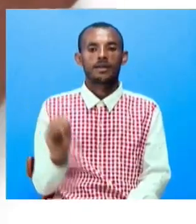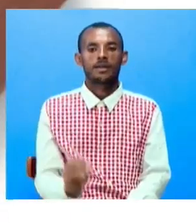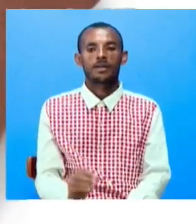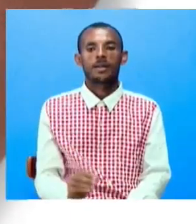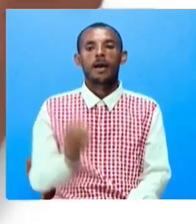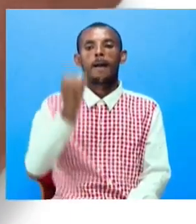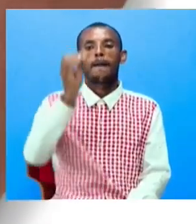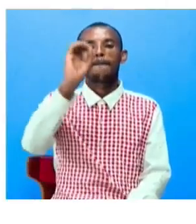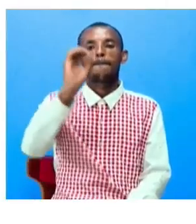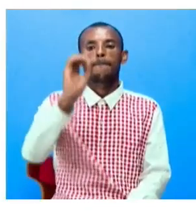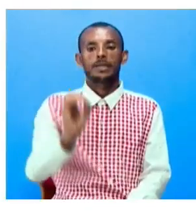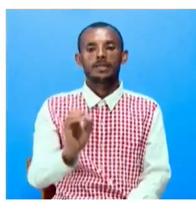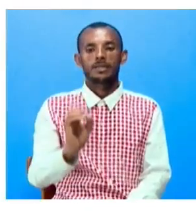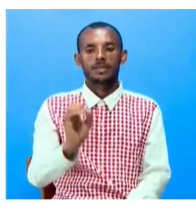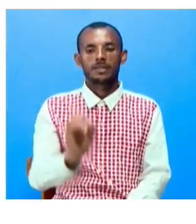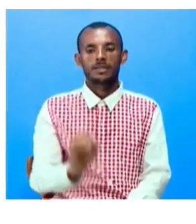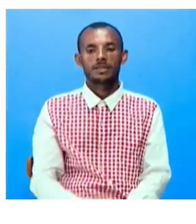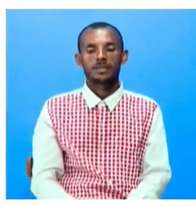percentage.